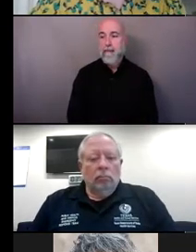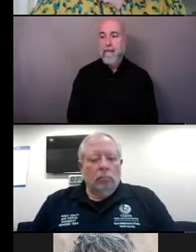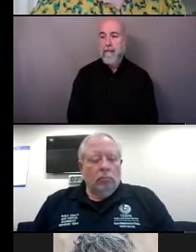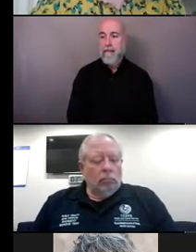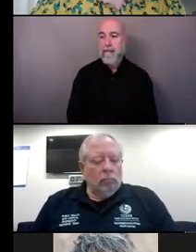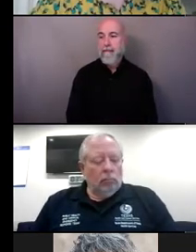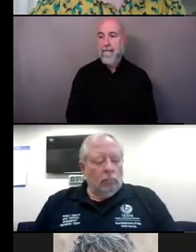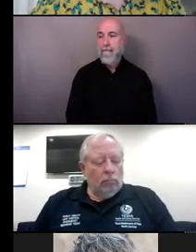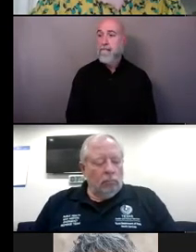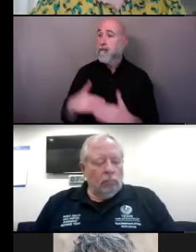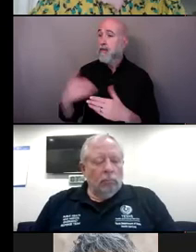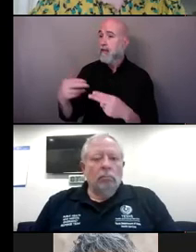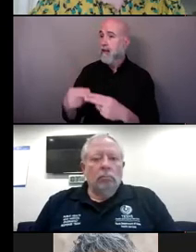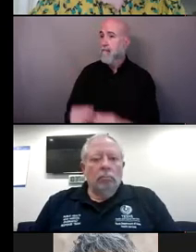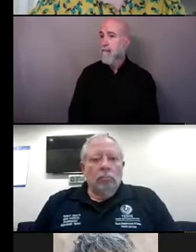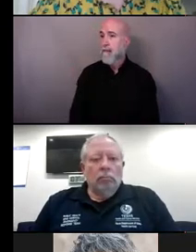Next slide.